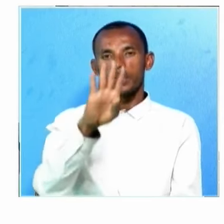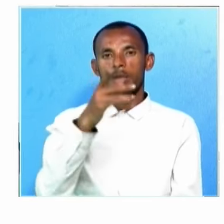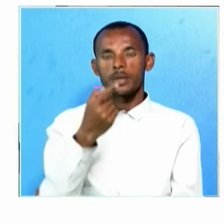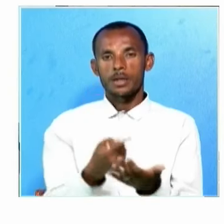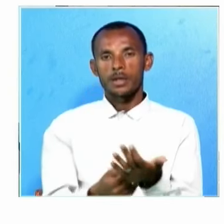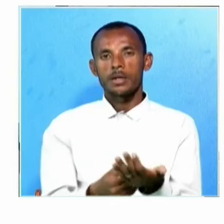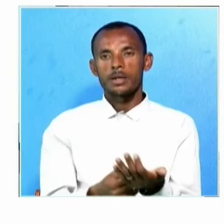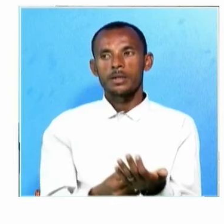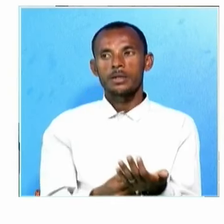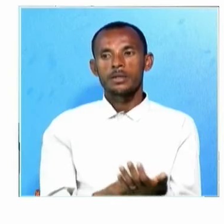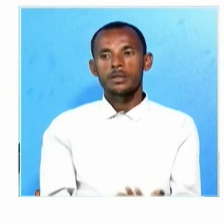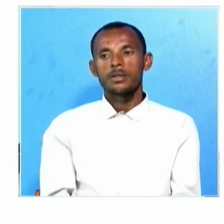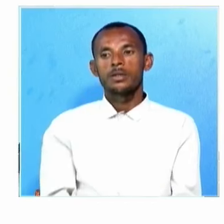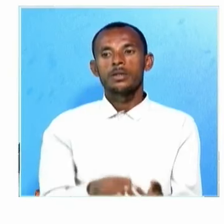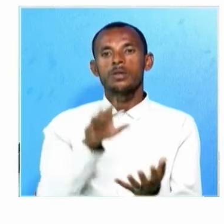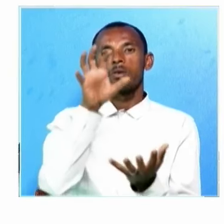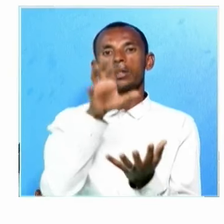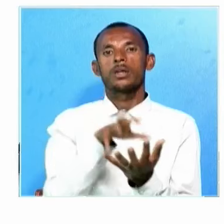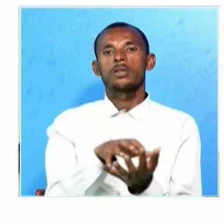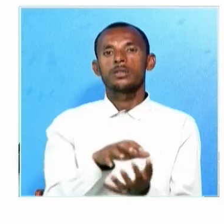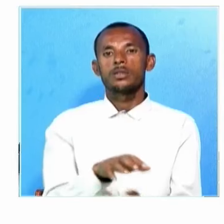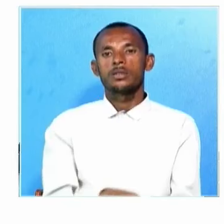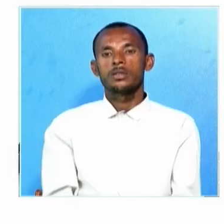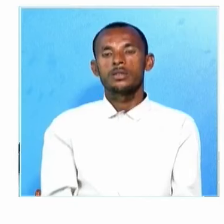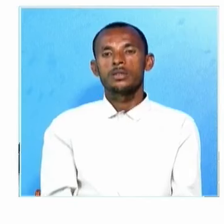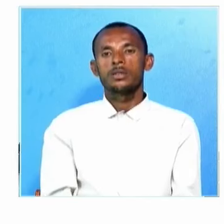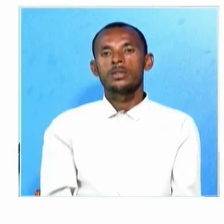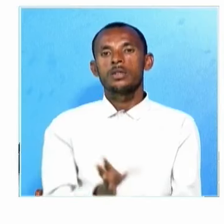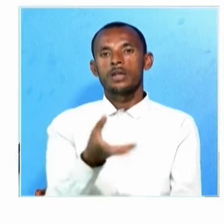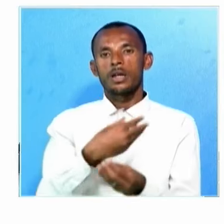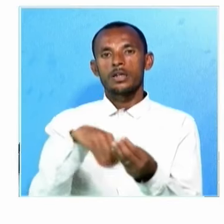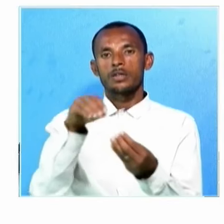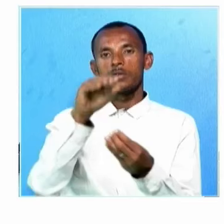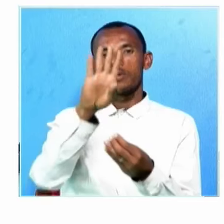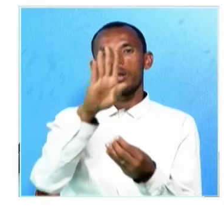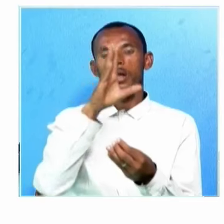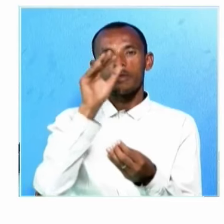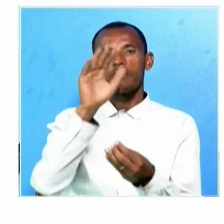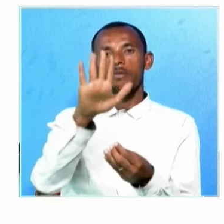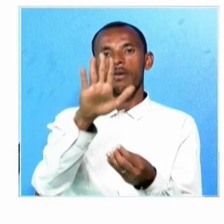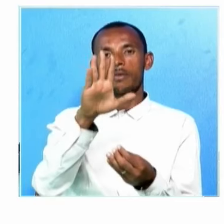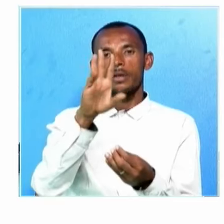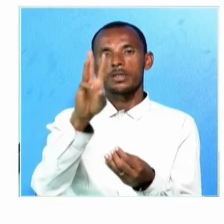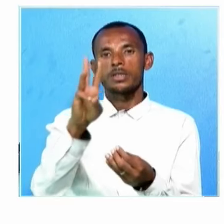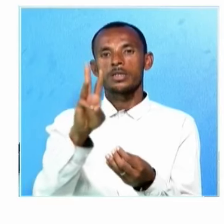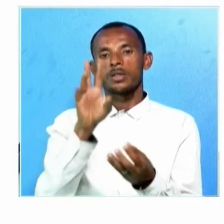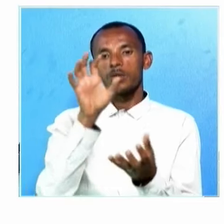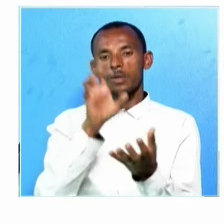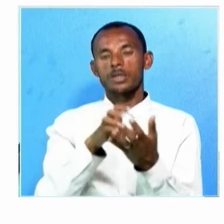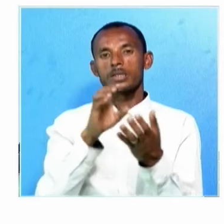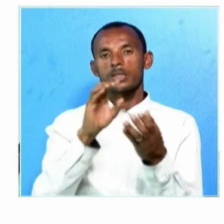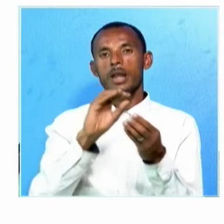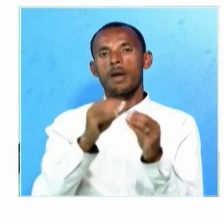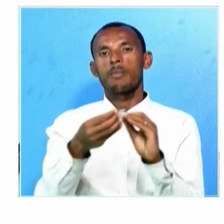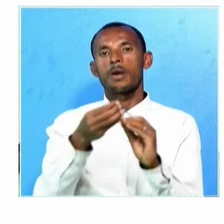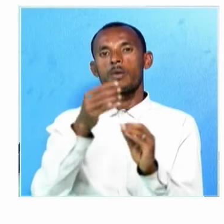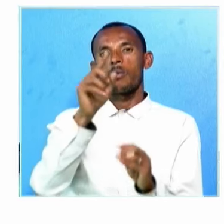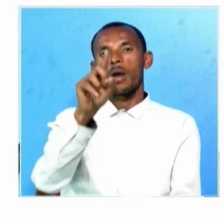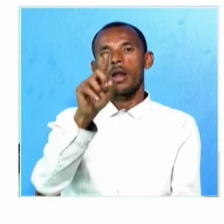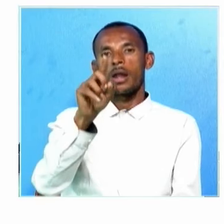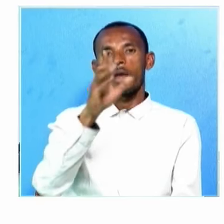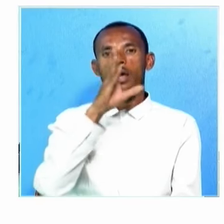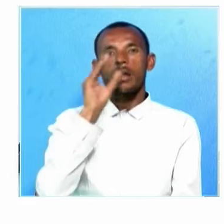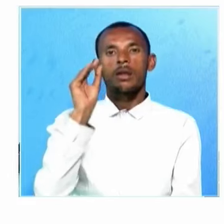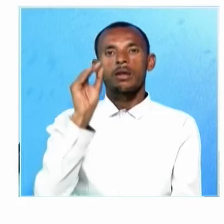here contains, in addition to 4 and 5, 6, it contains the numbers 1